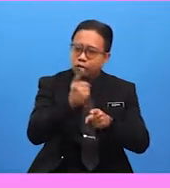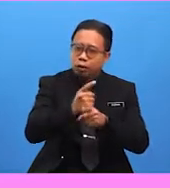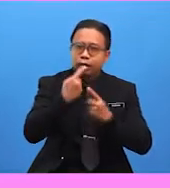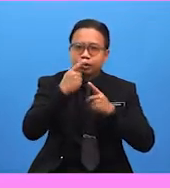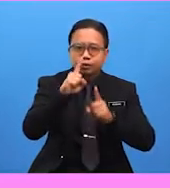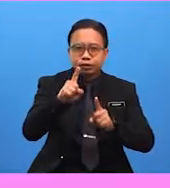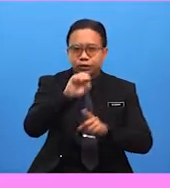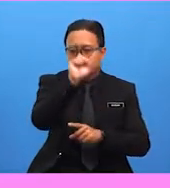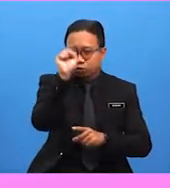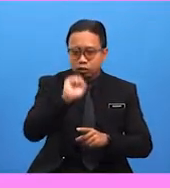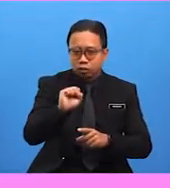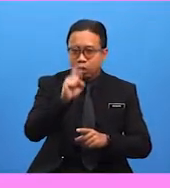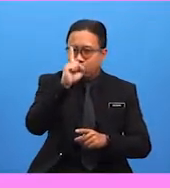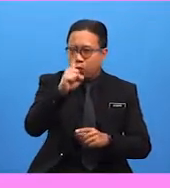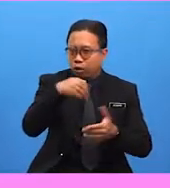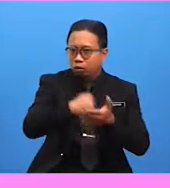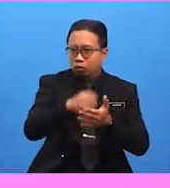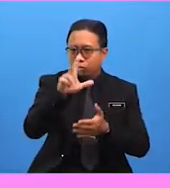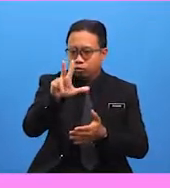questions 1 to 3.